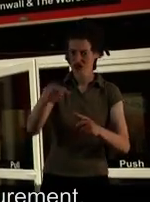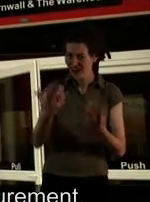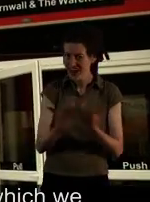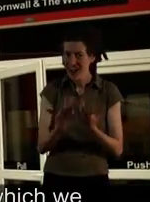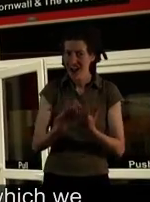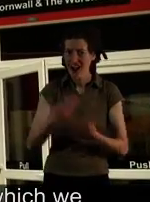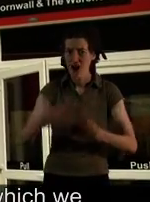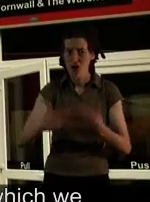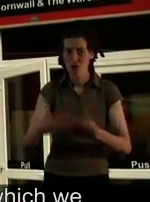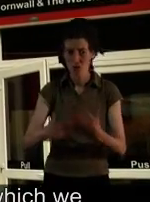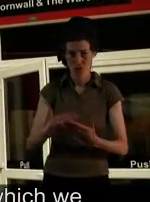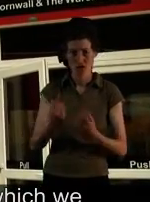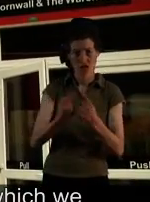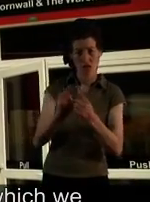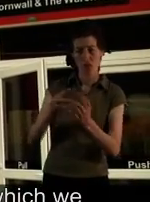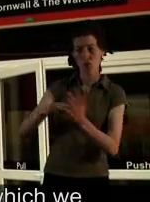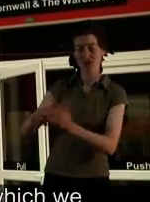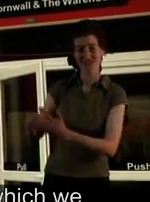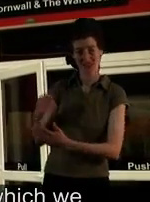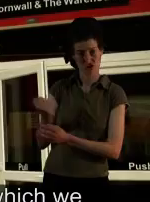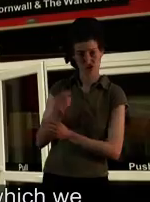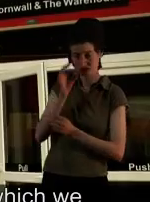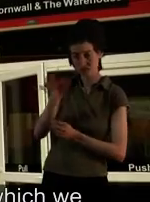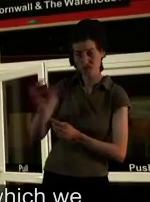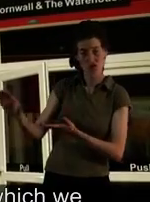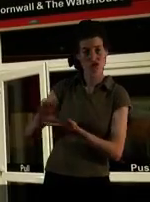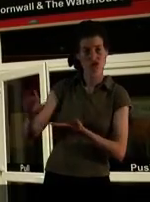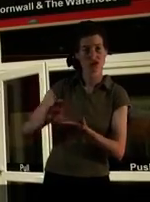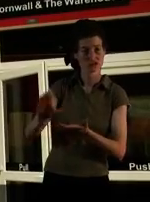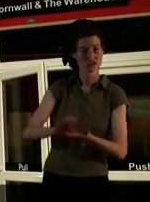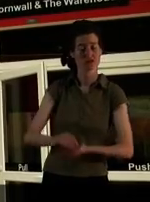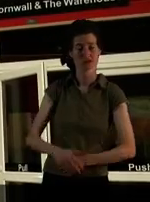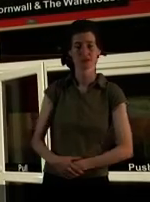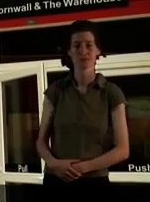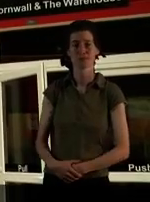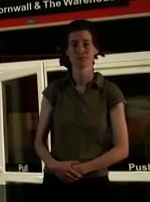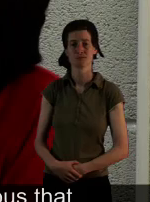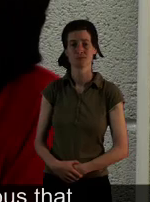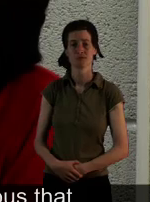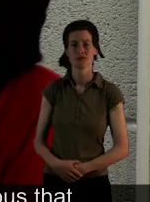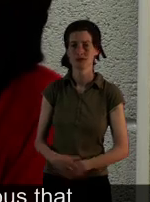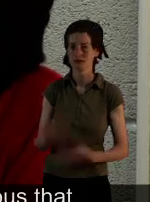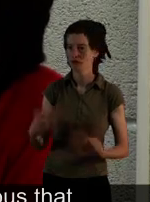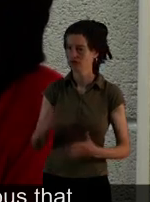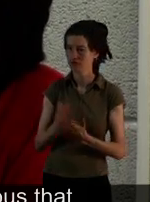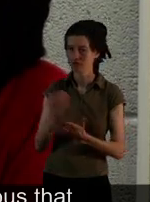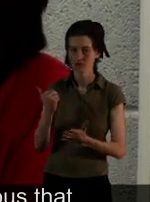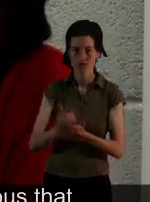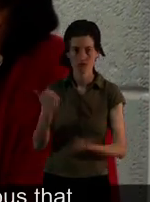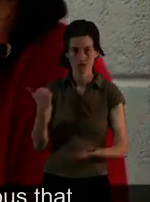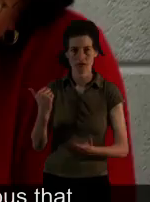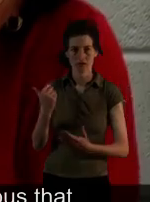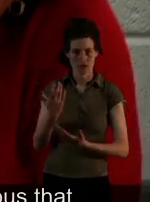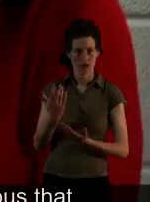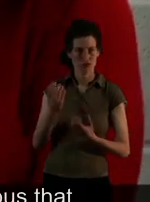with. And also, there's other organisations which should be applying for grants from, which we are not at the moment. It's been absolutely brilliant. It's obvious